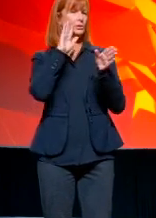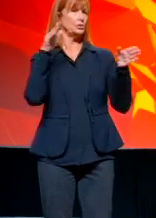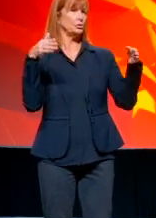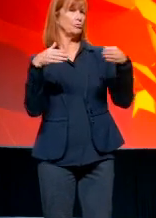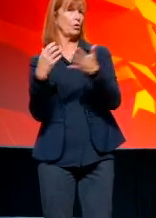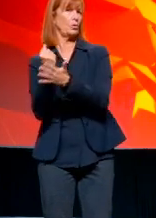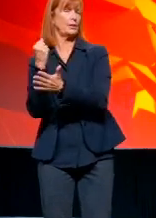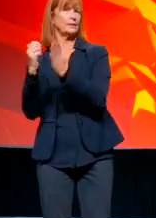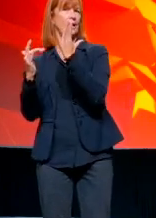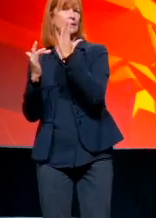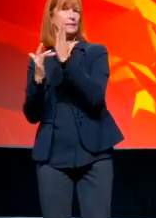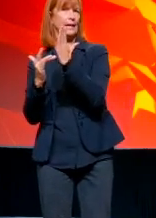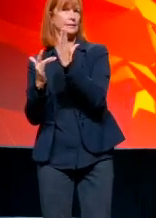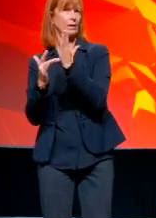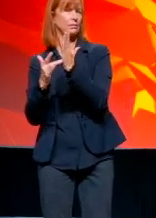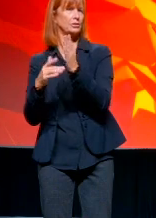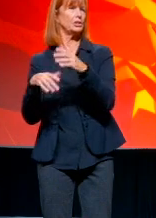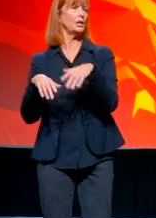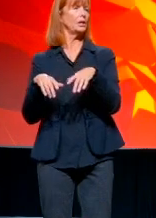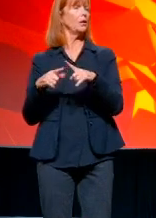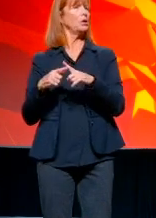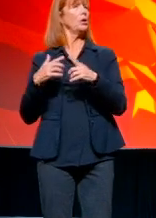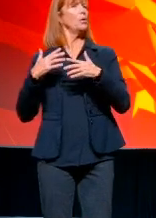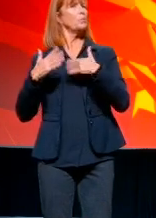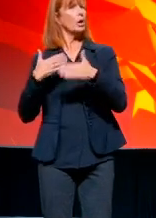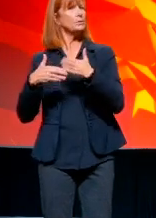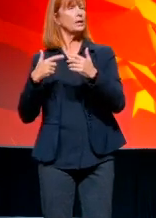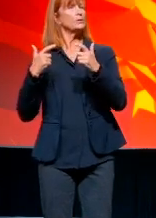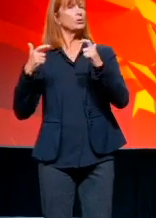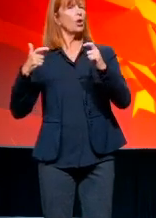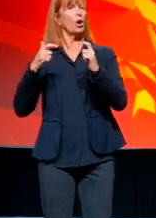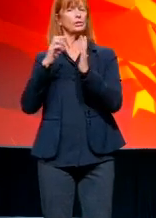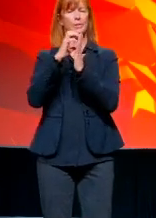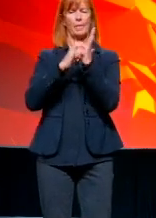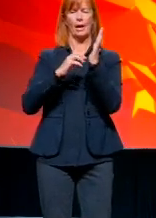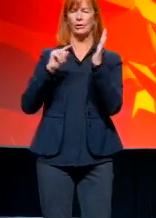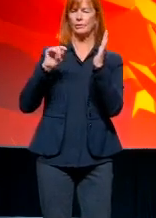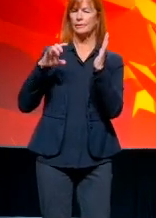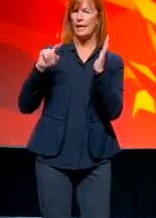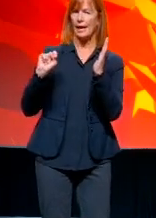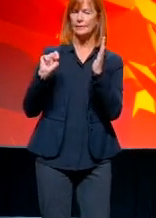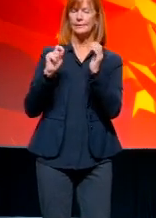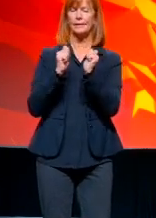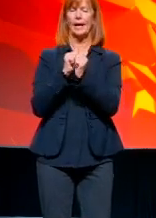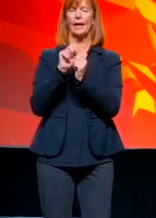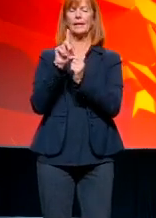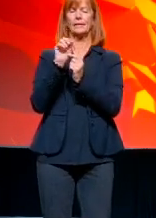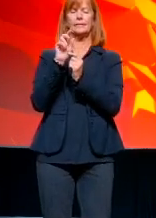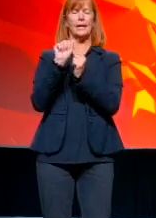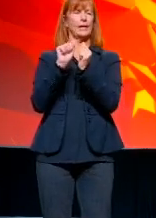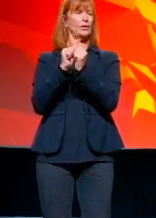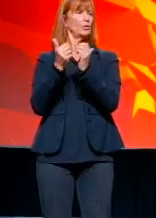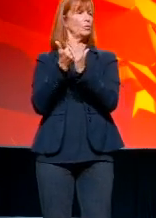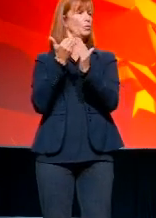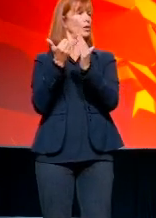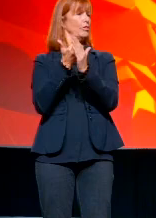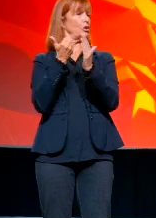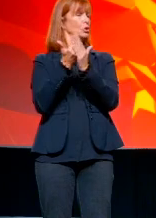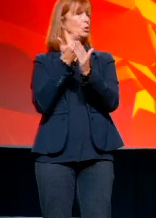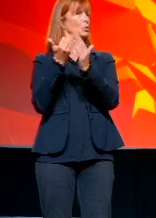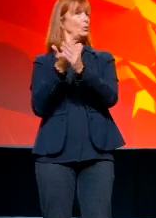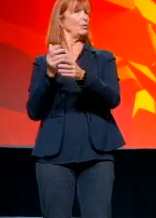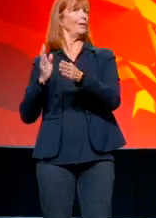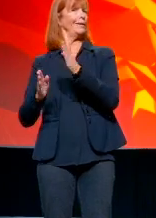the digital space and to process large amount of text and visual data, especially with the emerging paradigm, what we call foundation